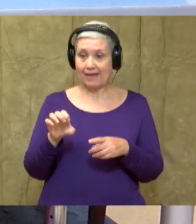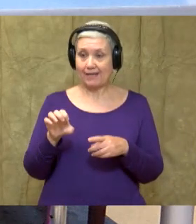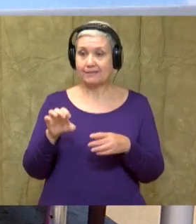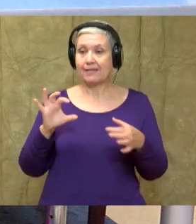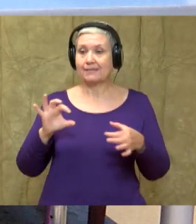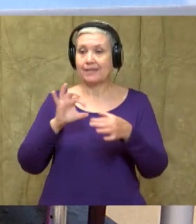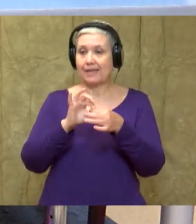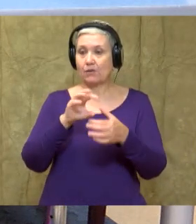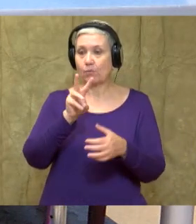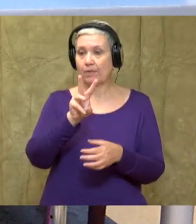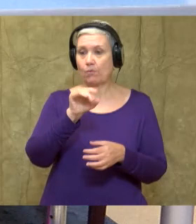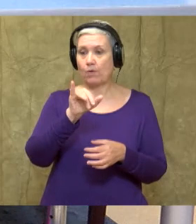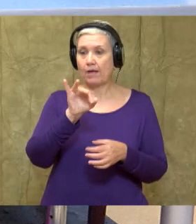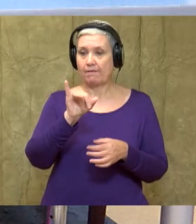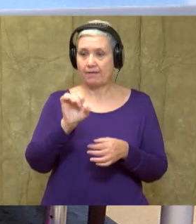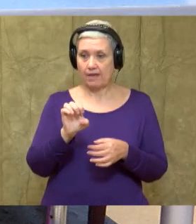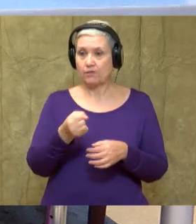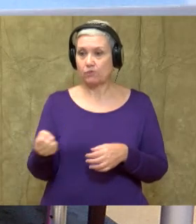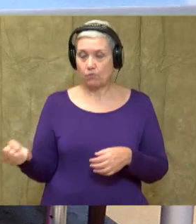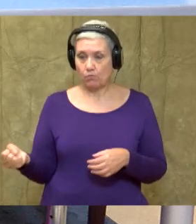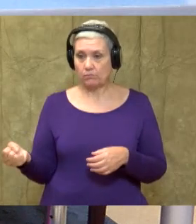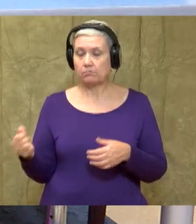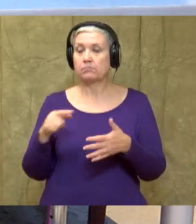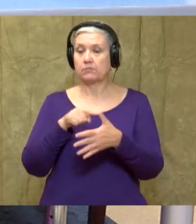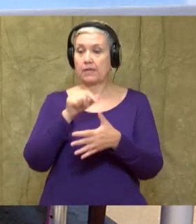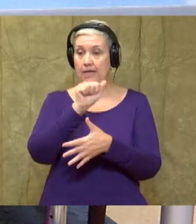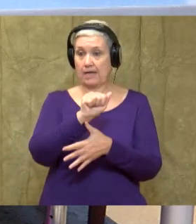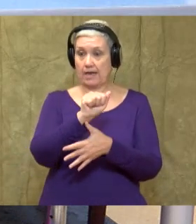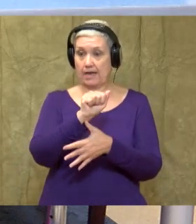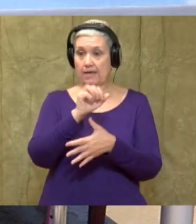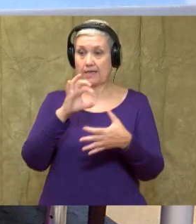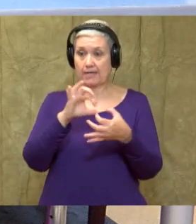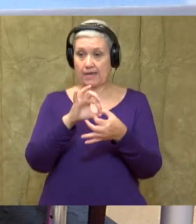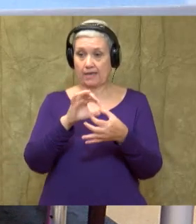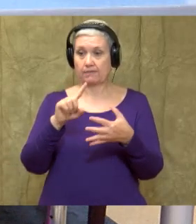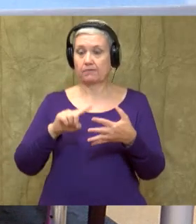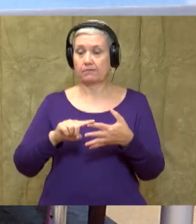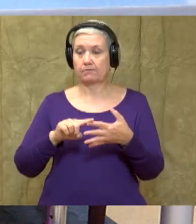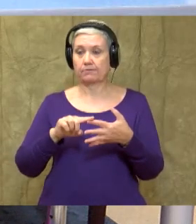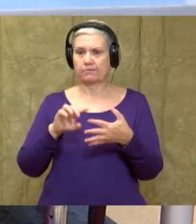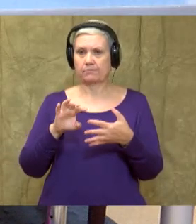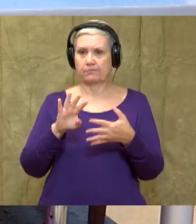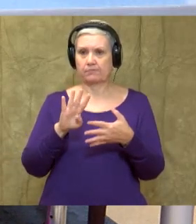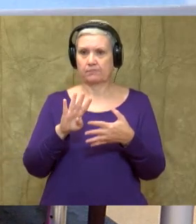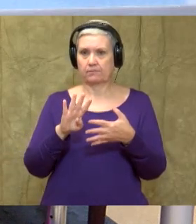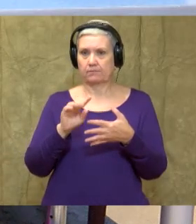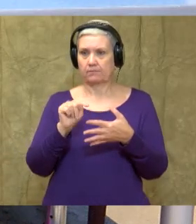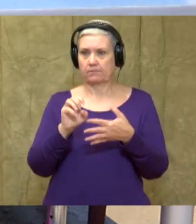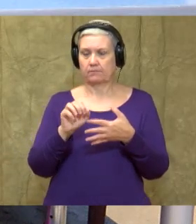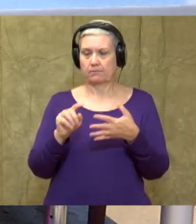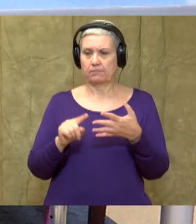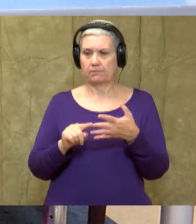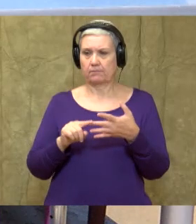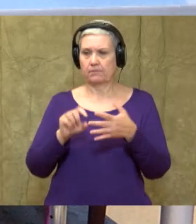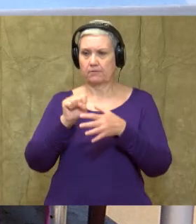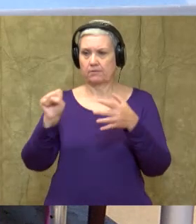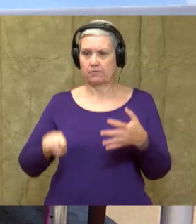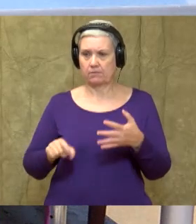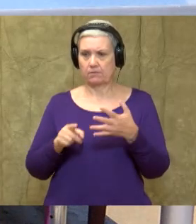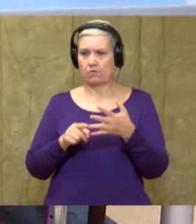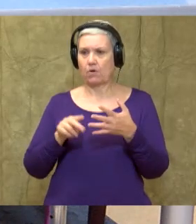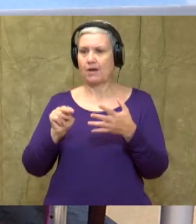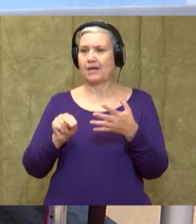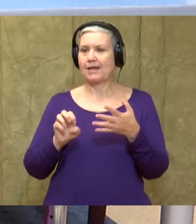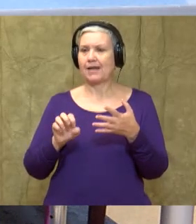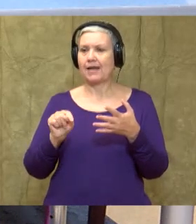they are considered to be on A, a connection, B, team, C, system, D,